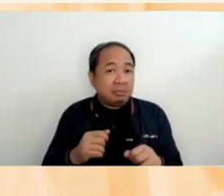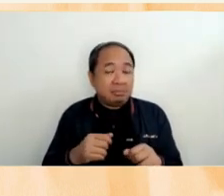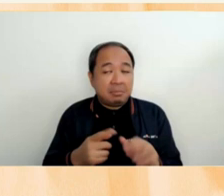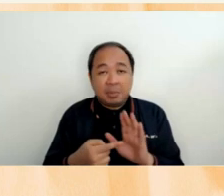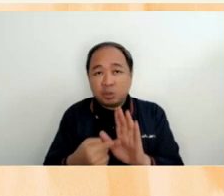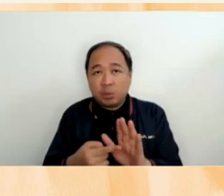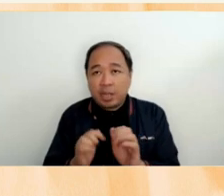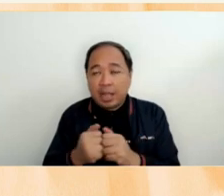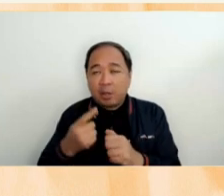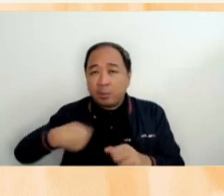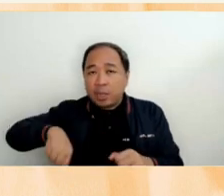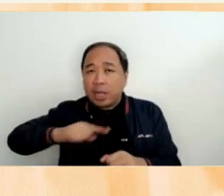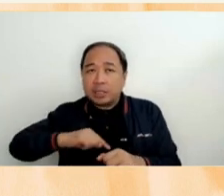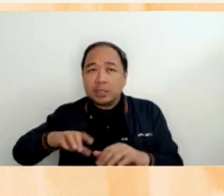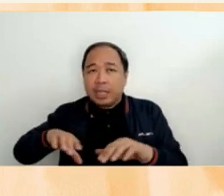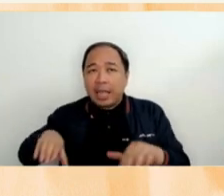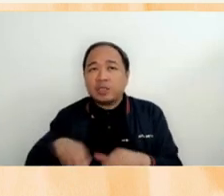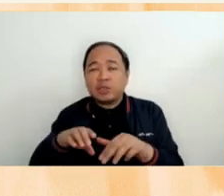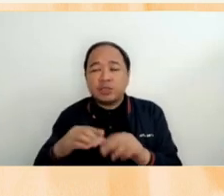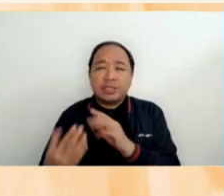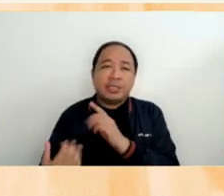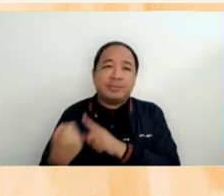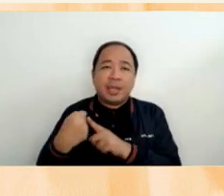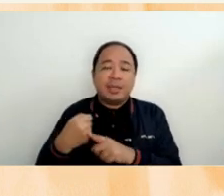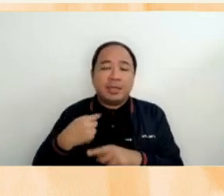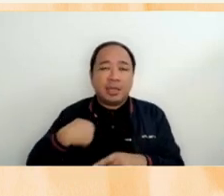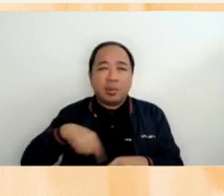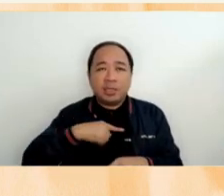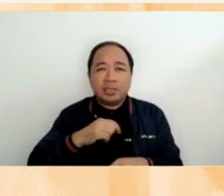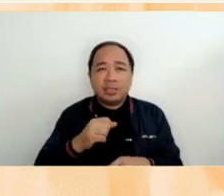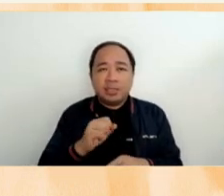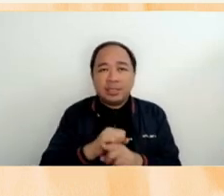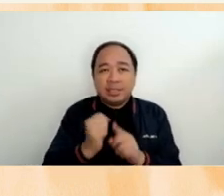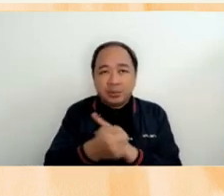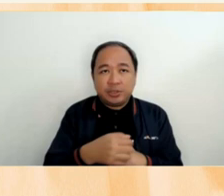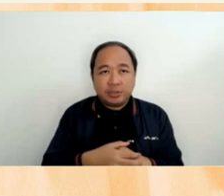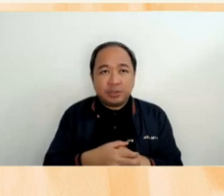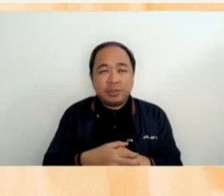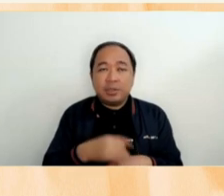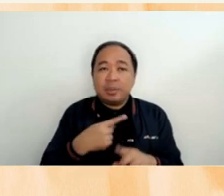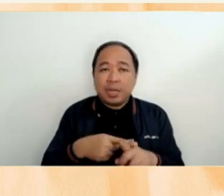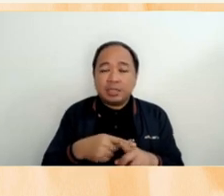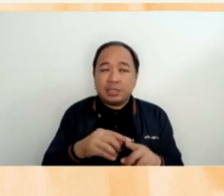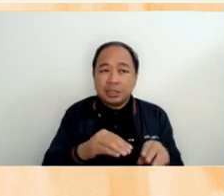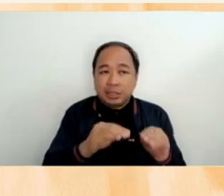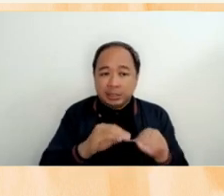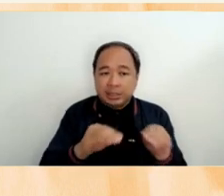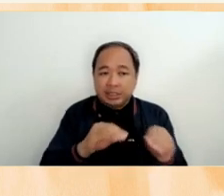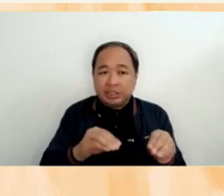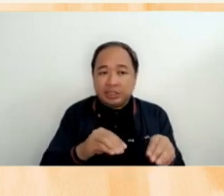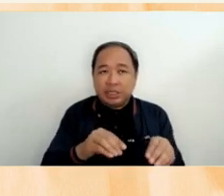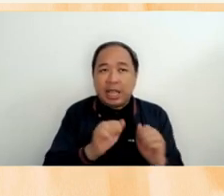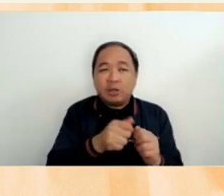our actions affect our situations and teaching them how they can make a difference